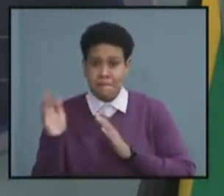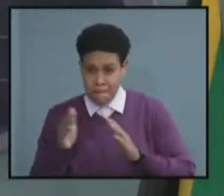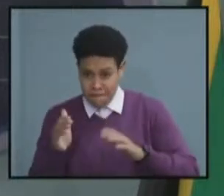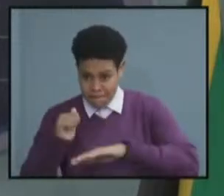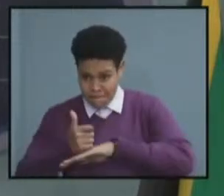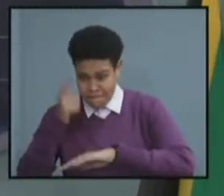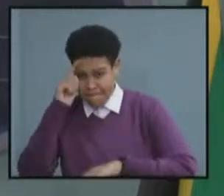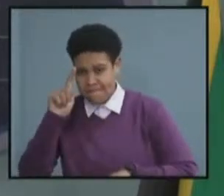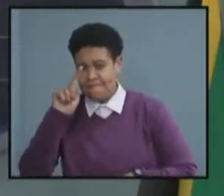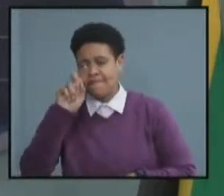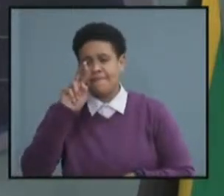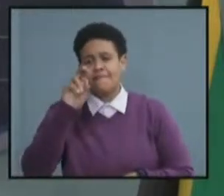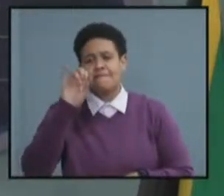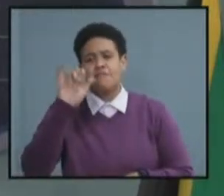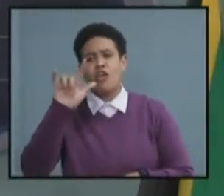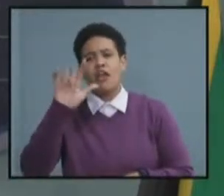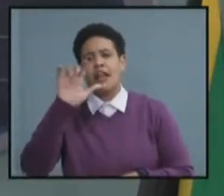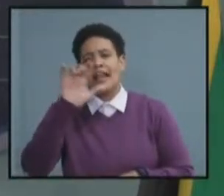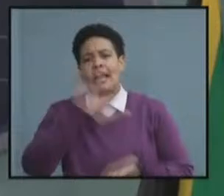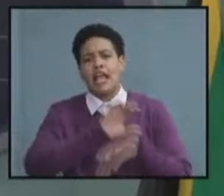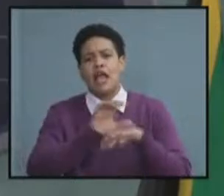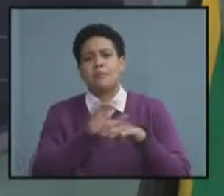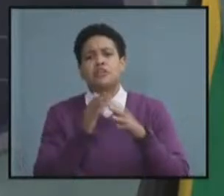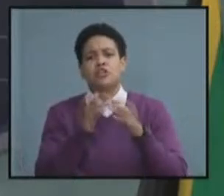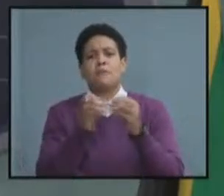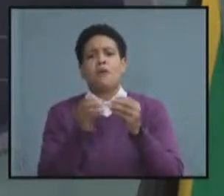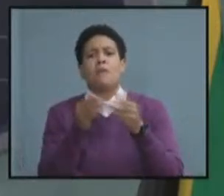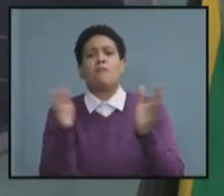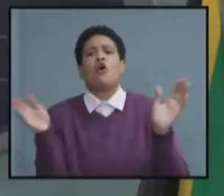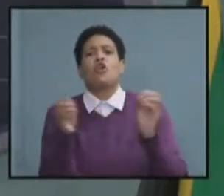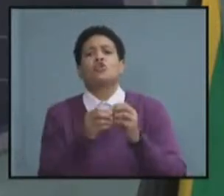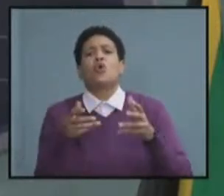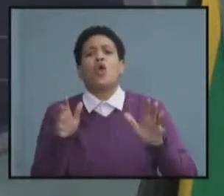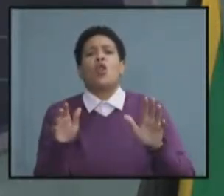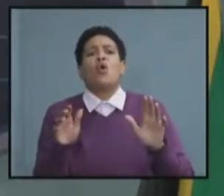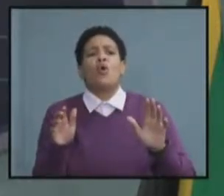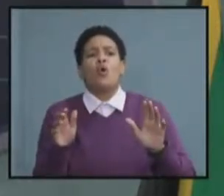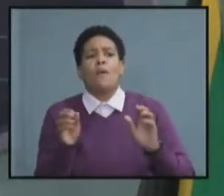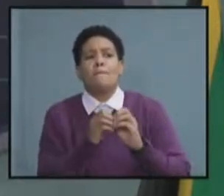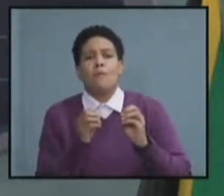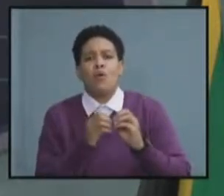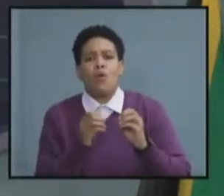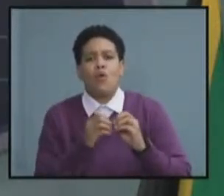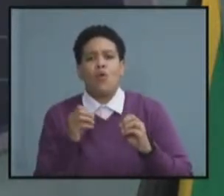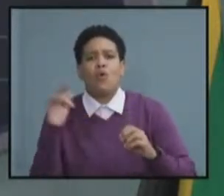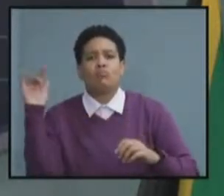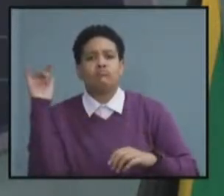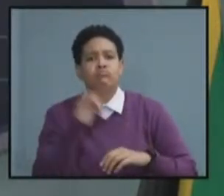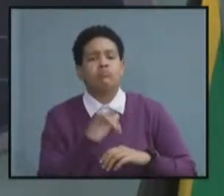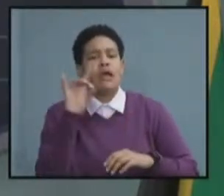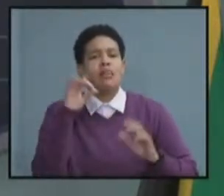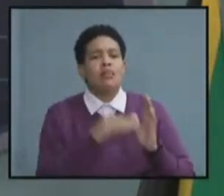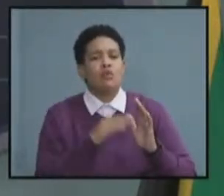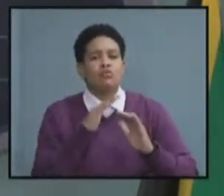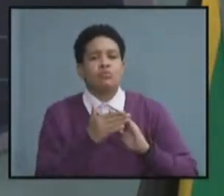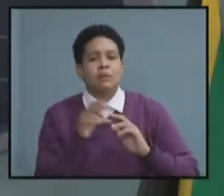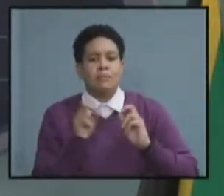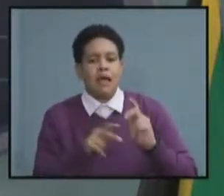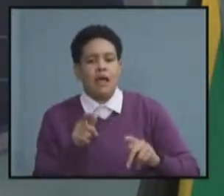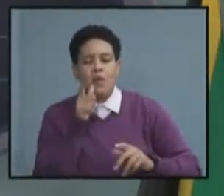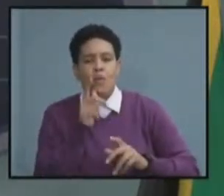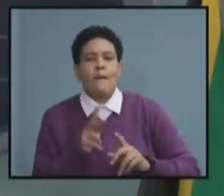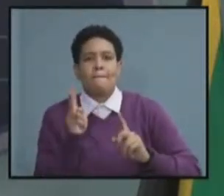ship more broadly to facilitate the return of the over 8,000 Jamaicans who